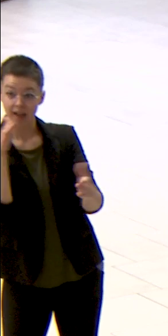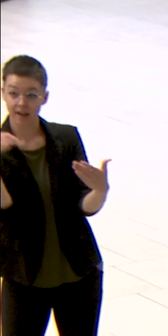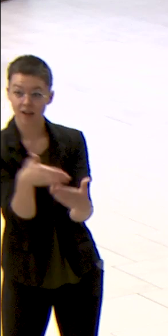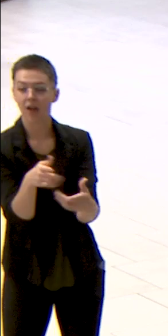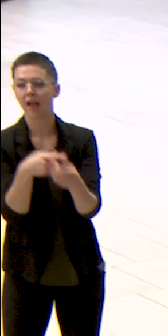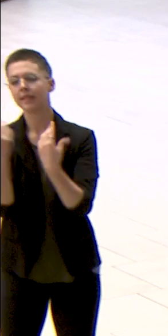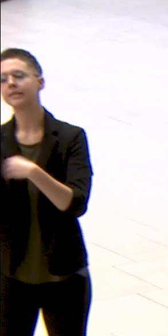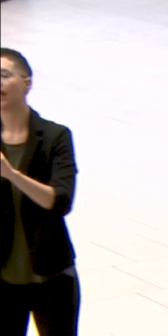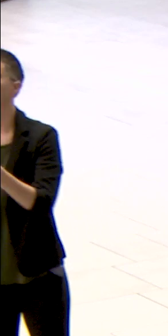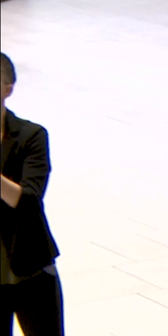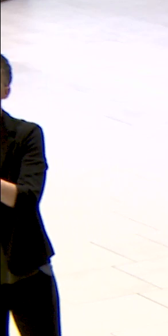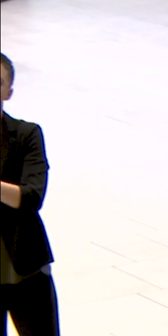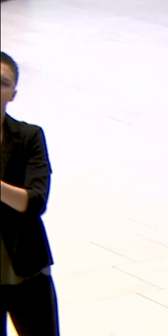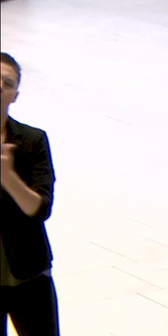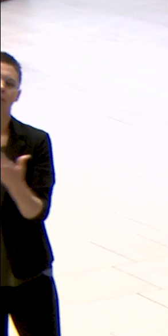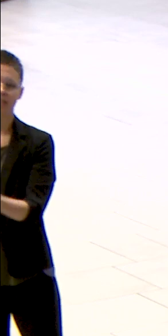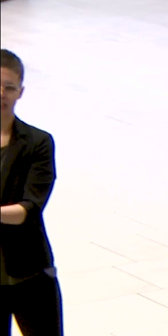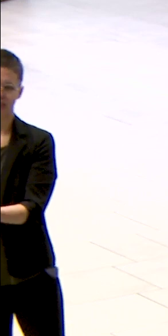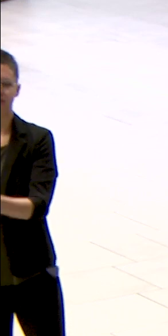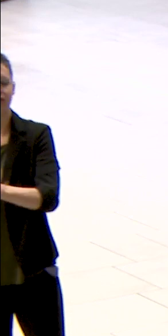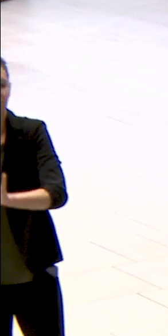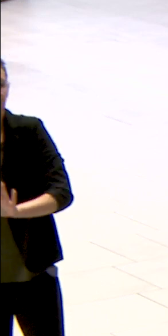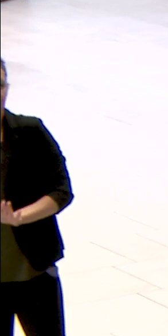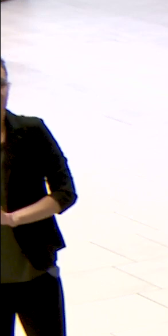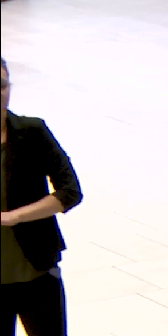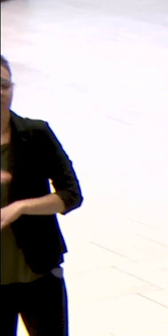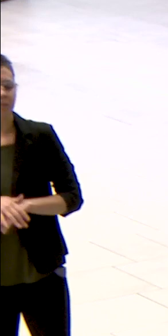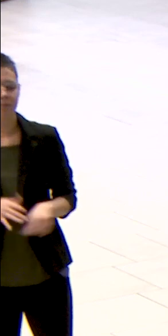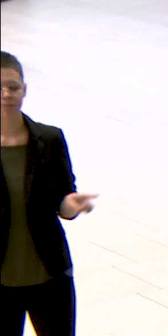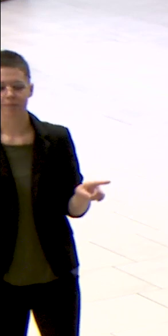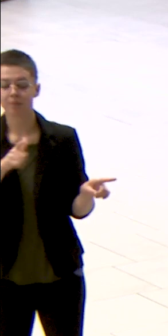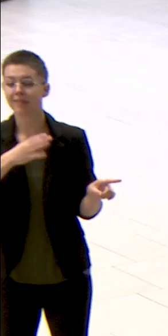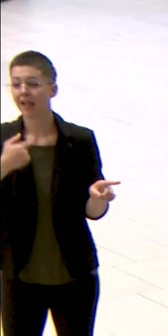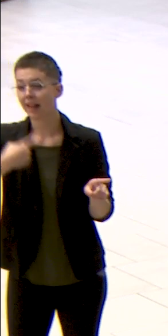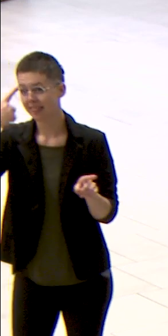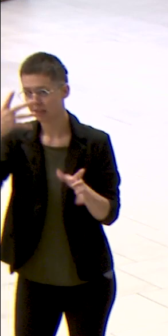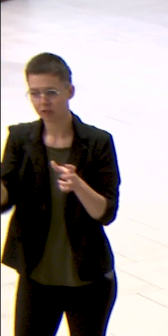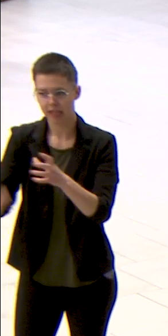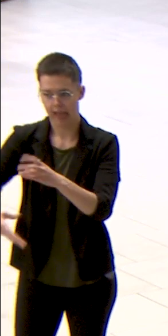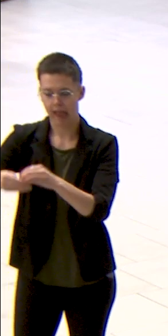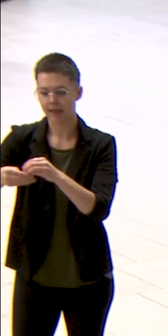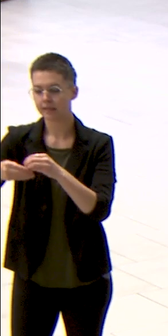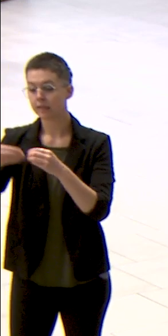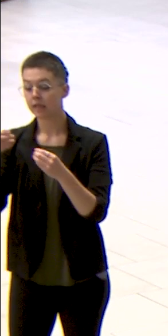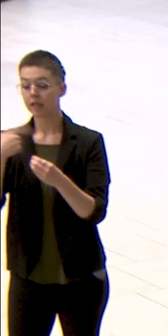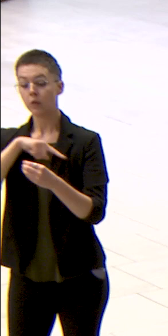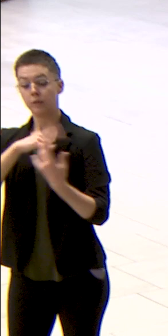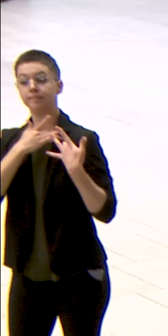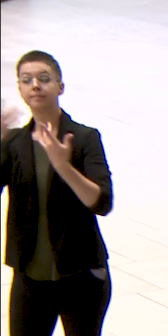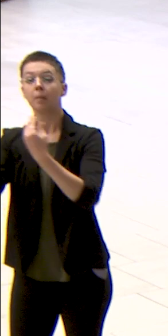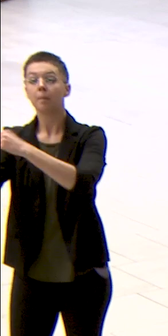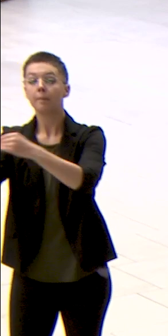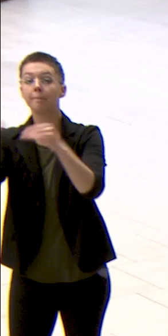that. So that's one big nugget that I just wanted to kind of highlight. Yeah, and I think if I can add, I mean, you know, I think as marketers a lot of times or as